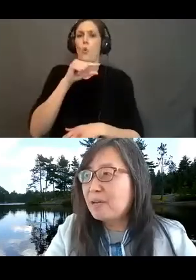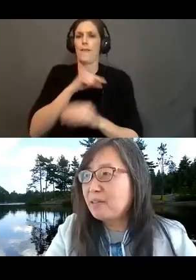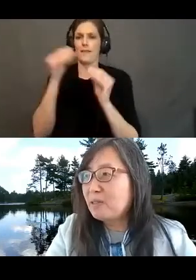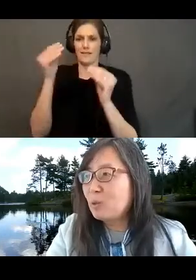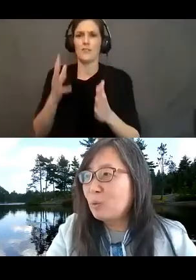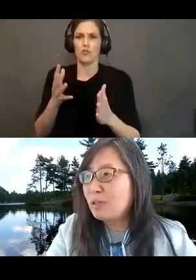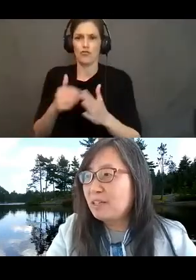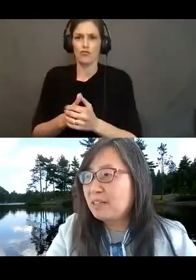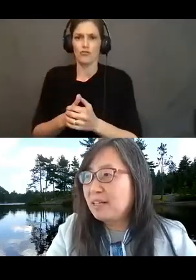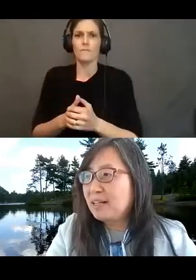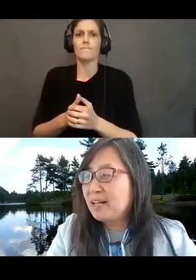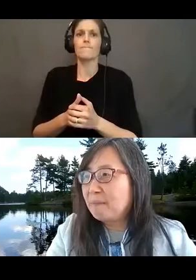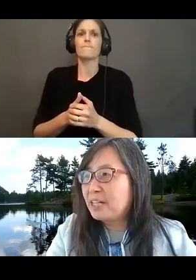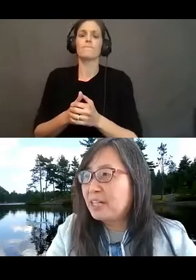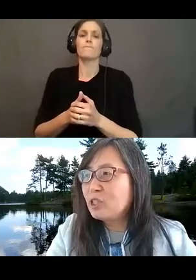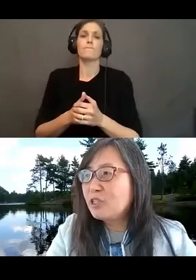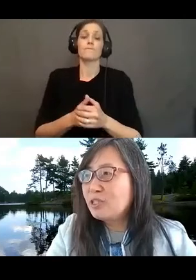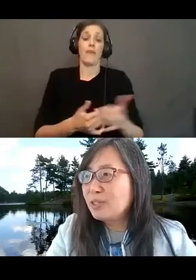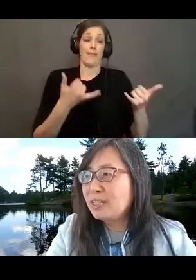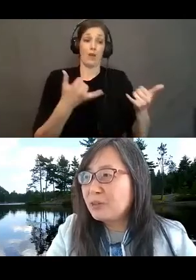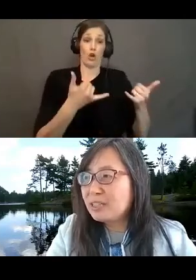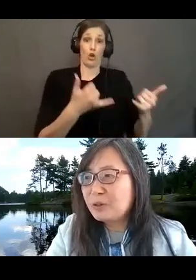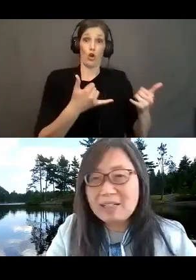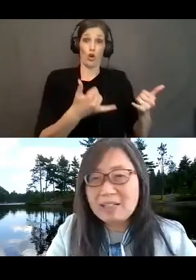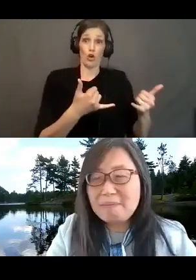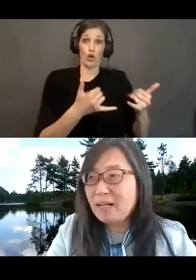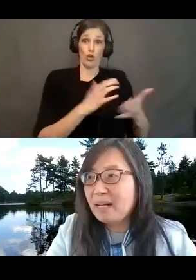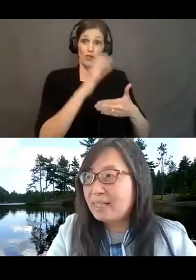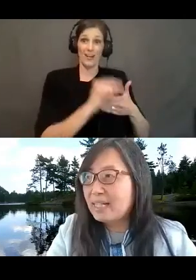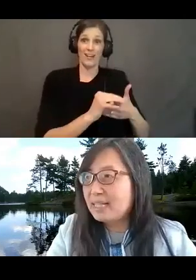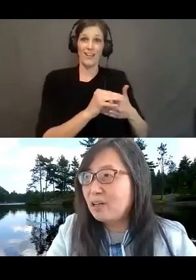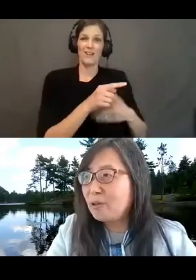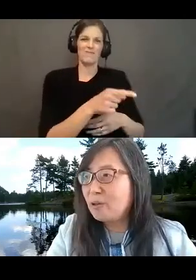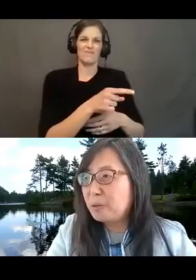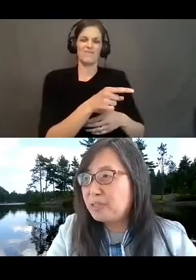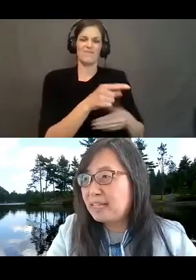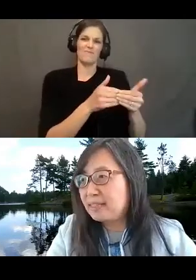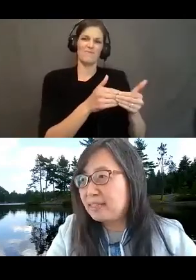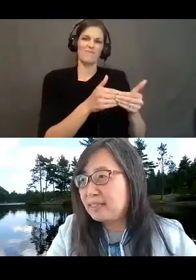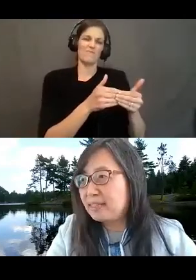And among those who are continuing with the current curriculum, there's an